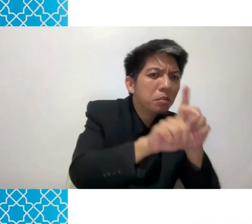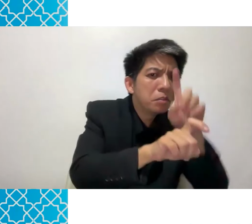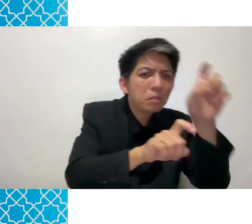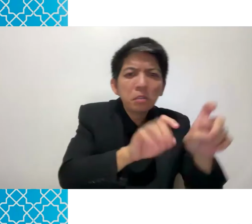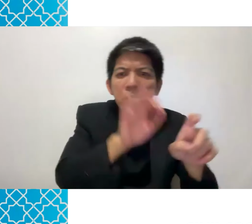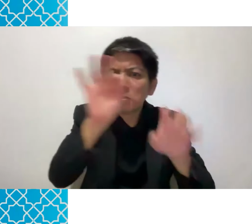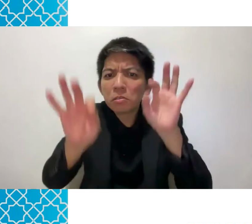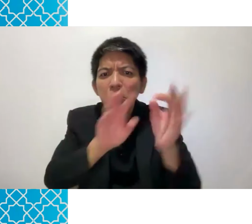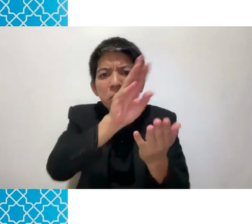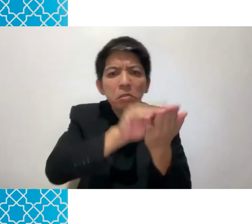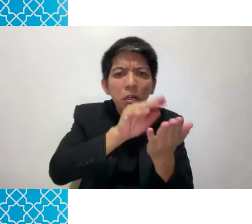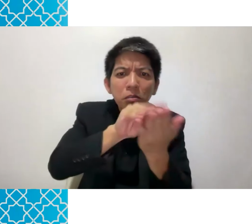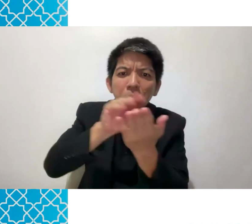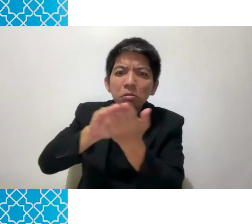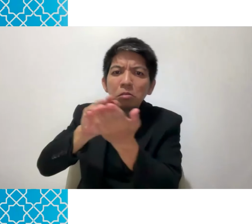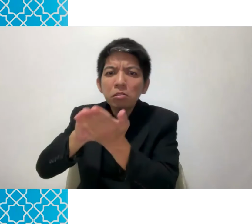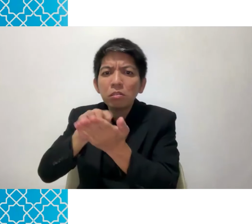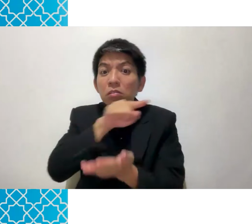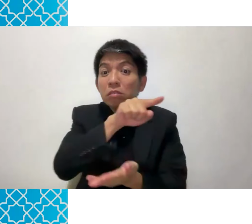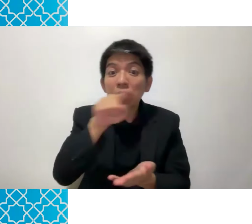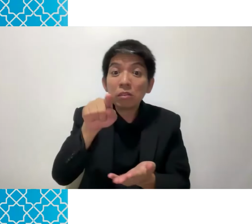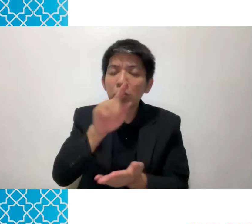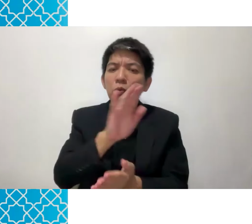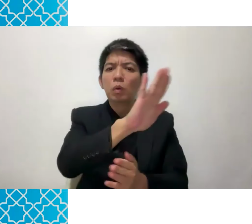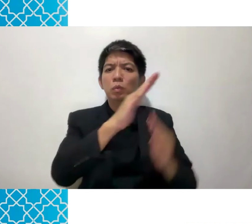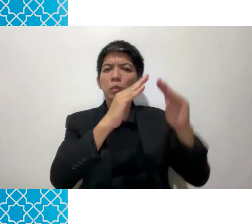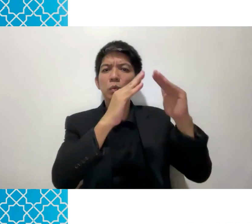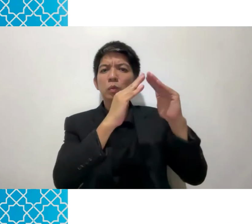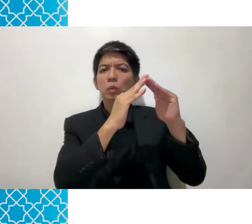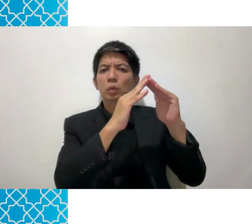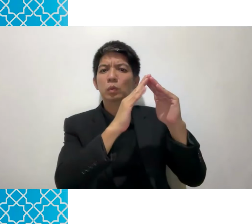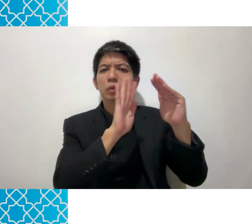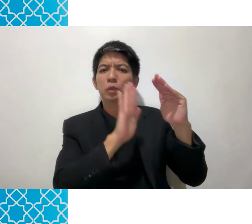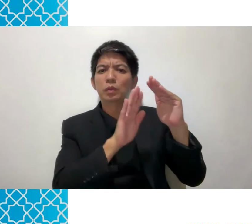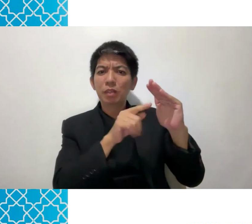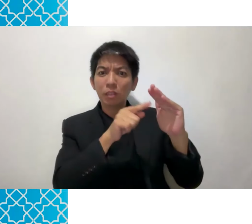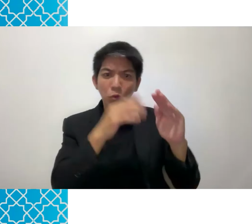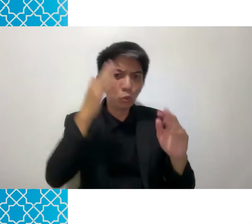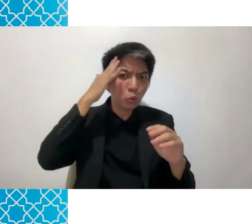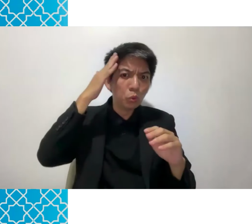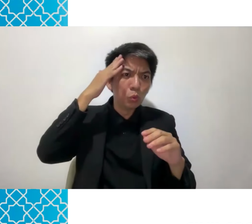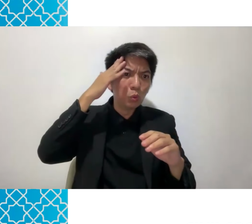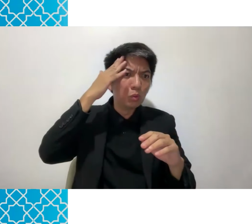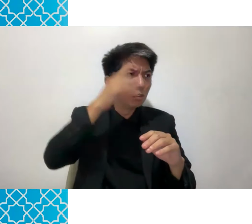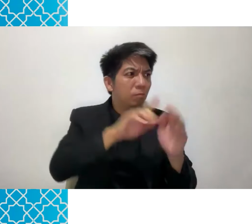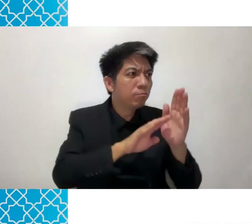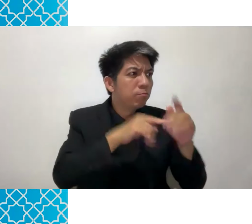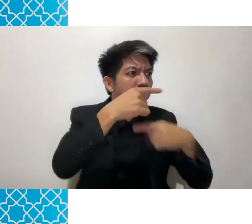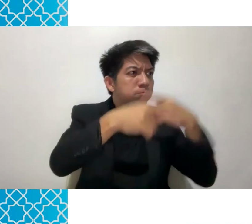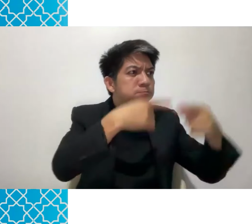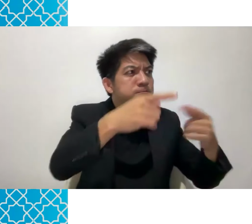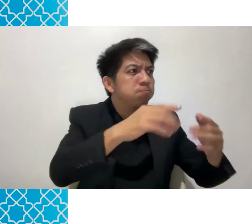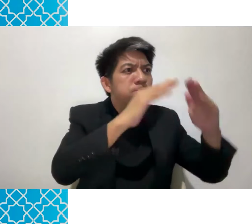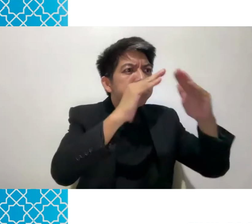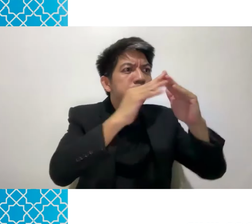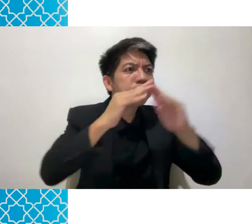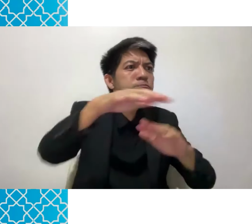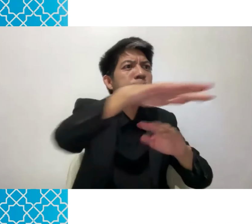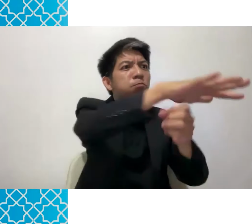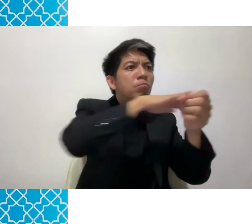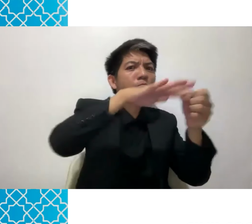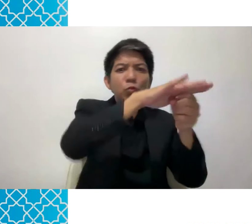the one who knows the best about their city. And so in terms of the engagement with